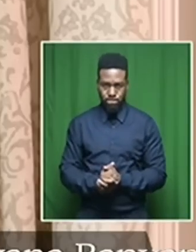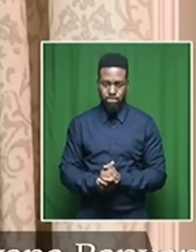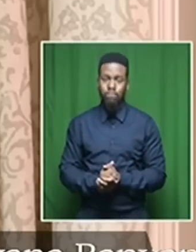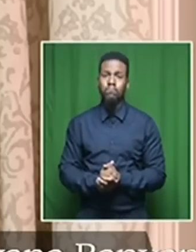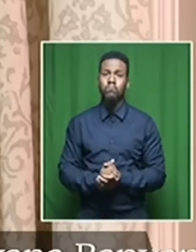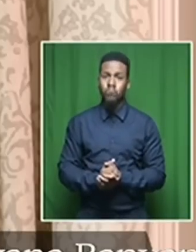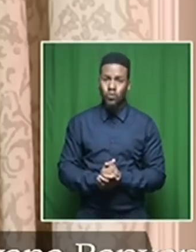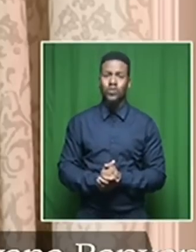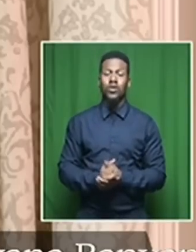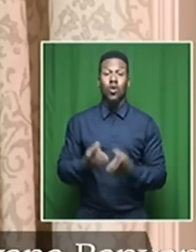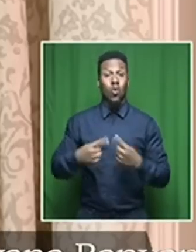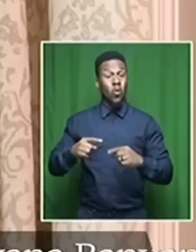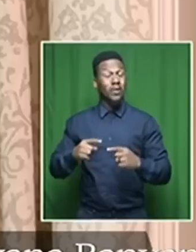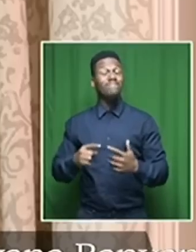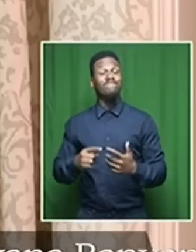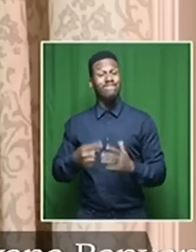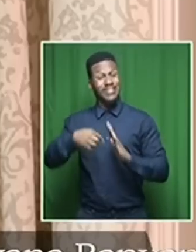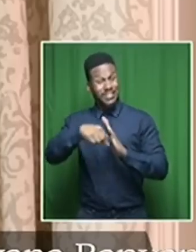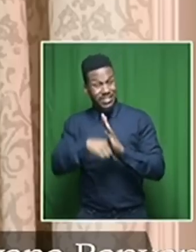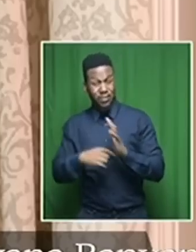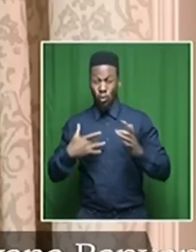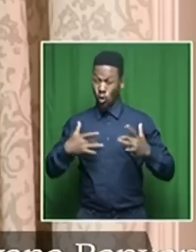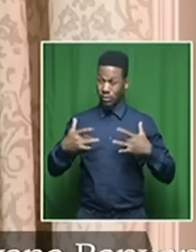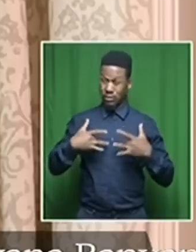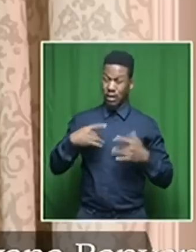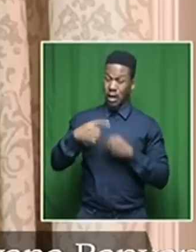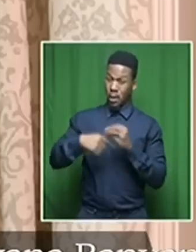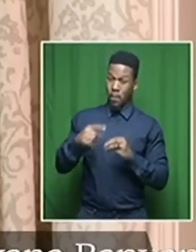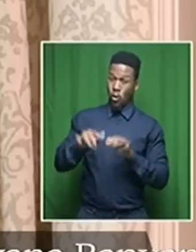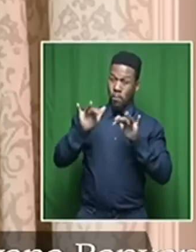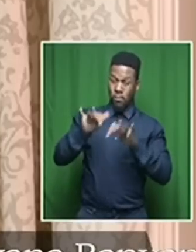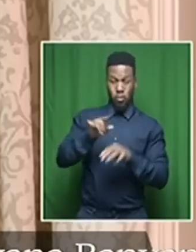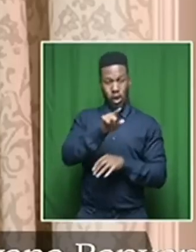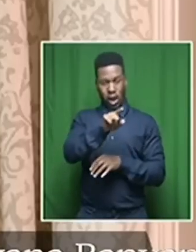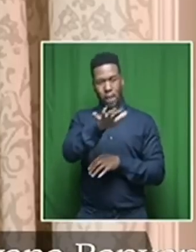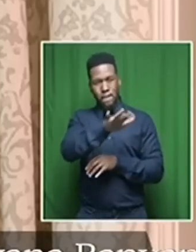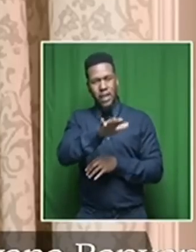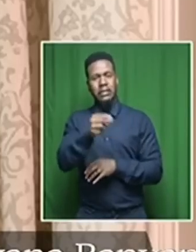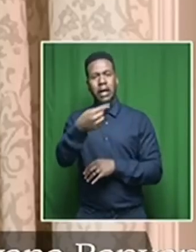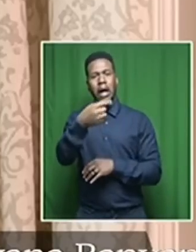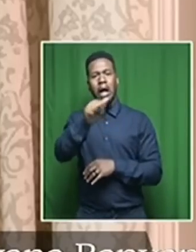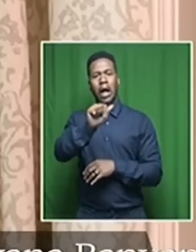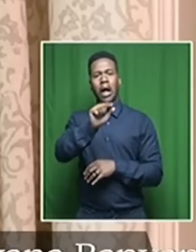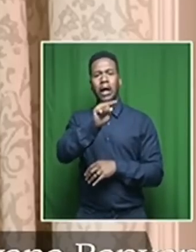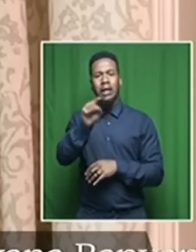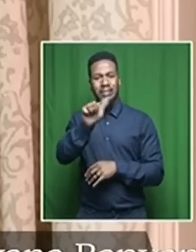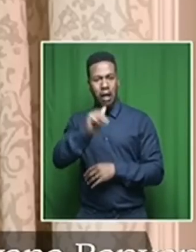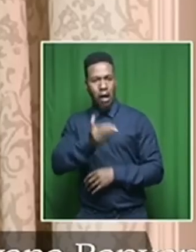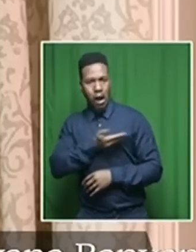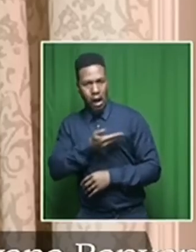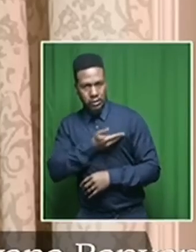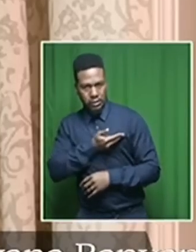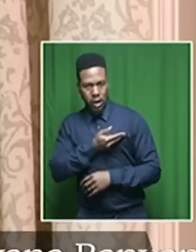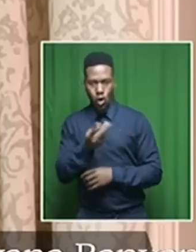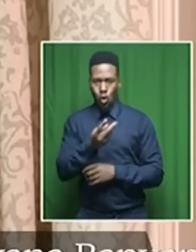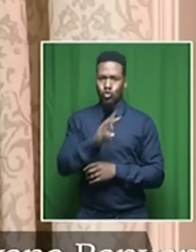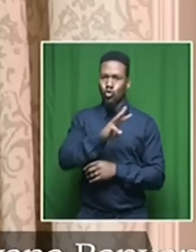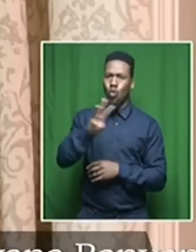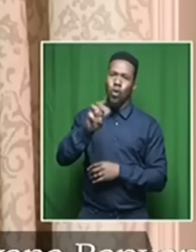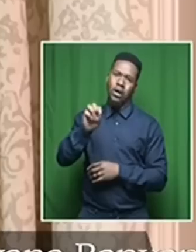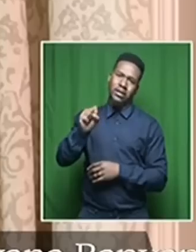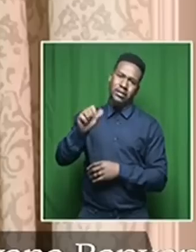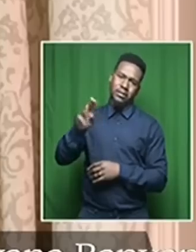are deeply concerned by the onslaught against the residents of Gaza and the West Bank. We